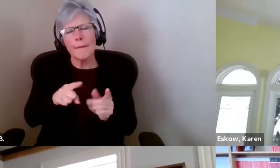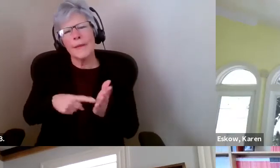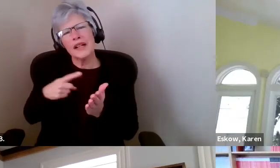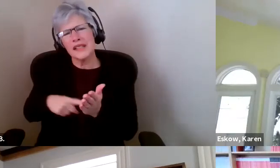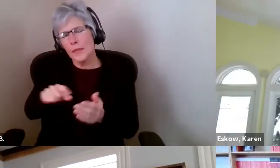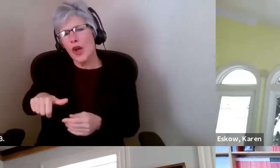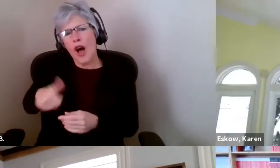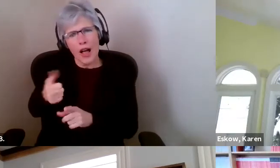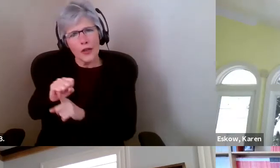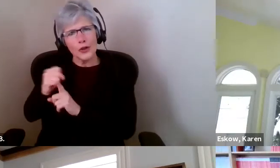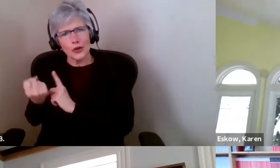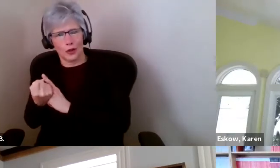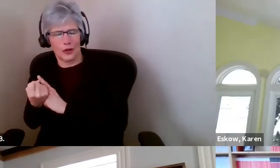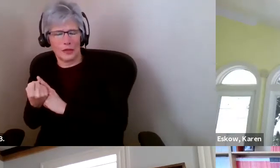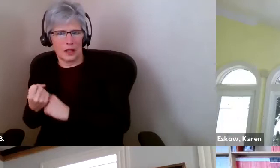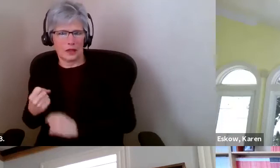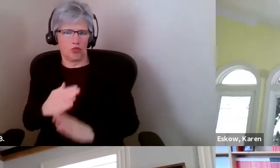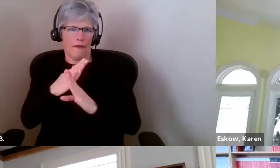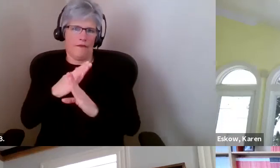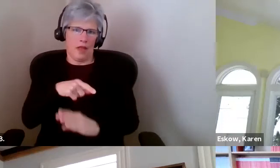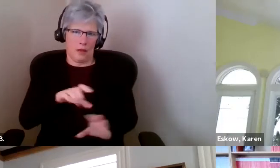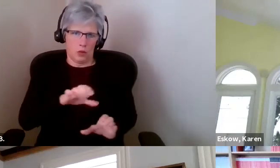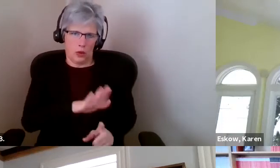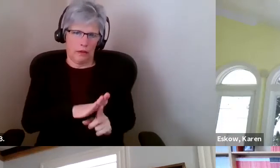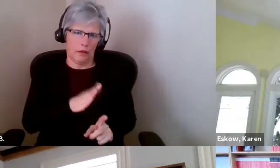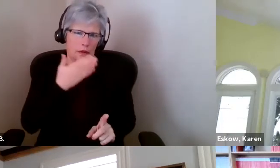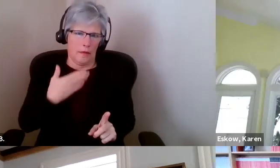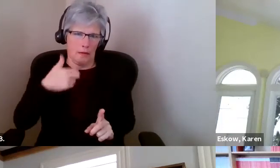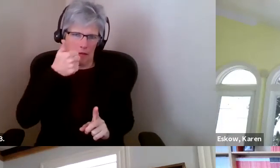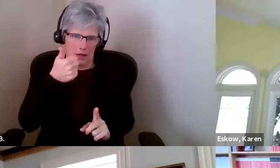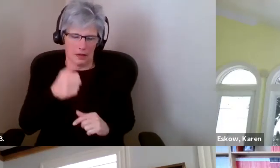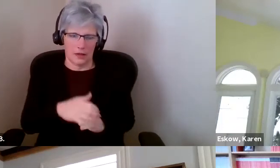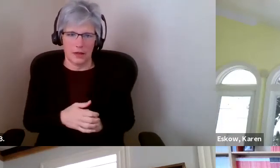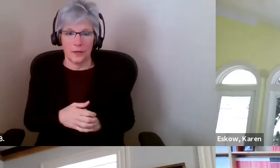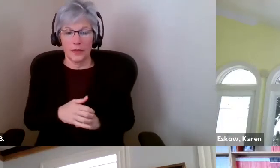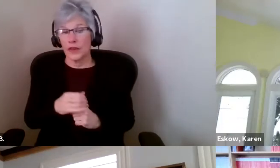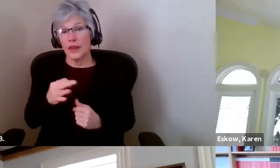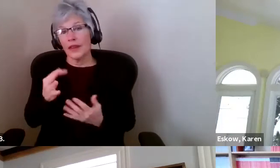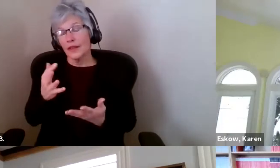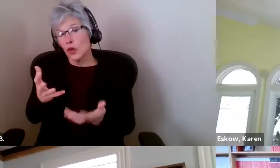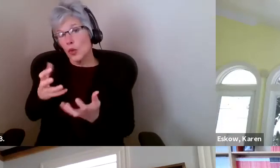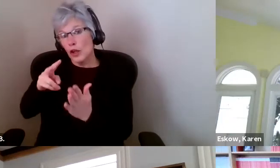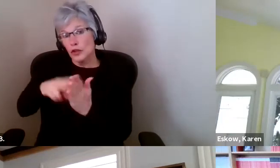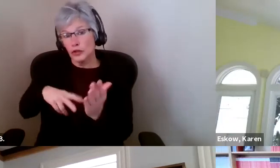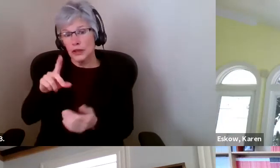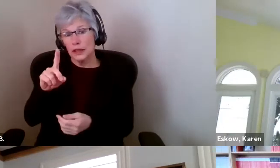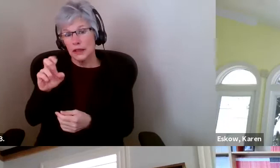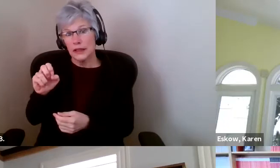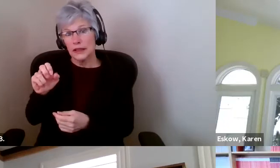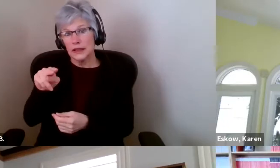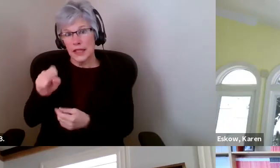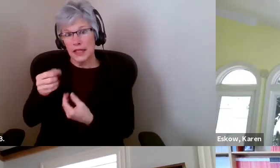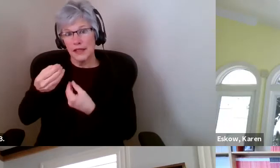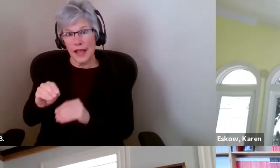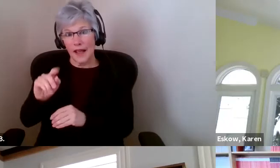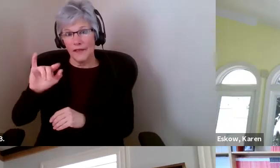COVID, get in the way. If you want to turn to the dean's office tips or what I call dots, if you've